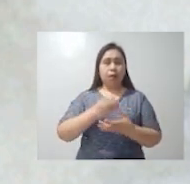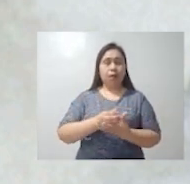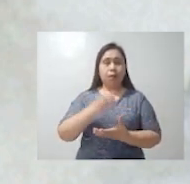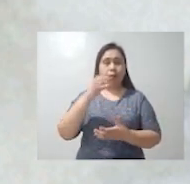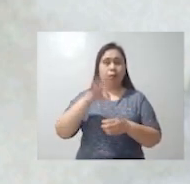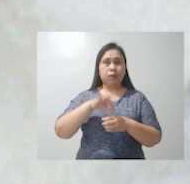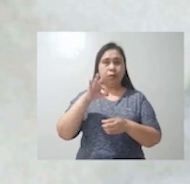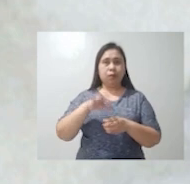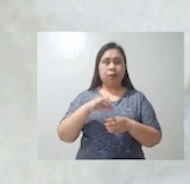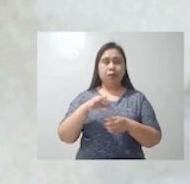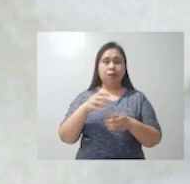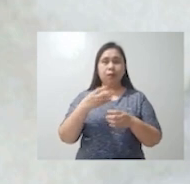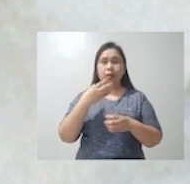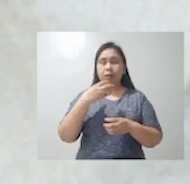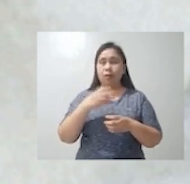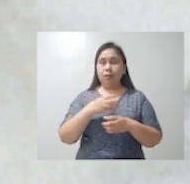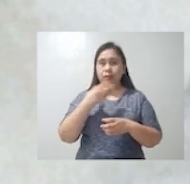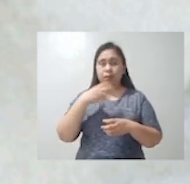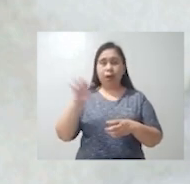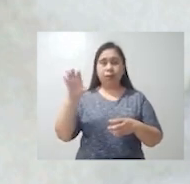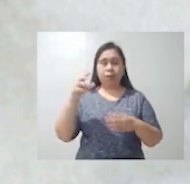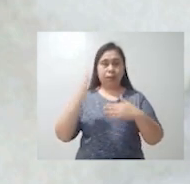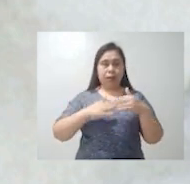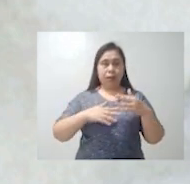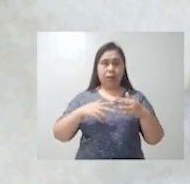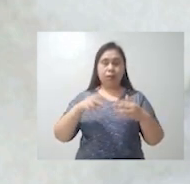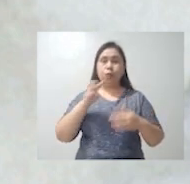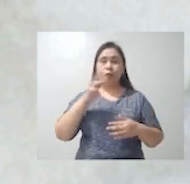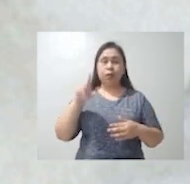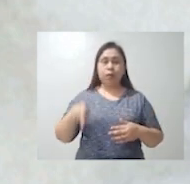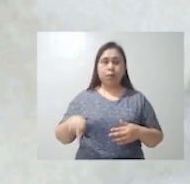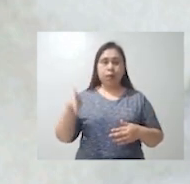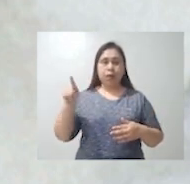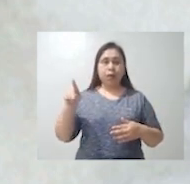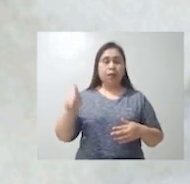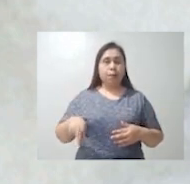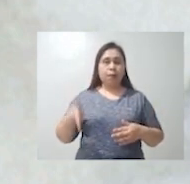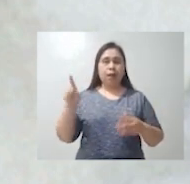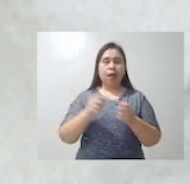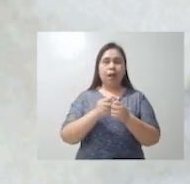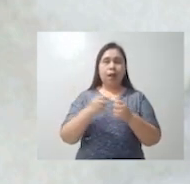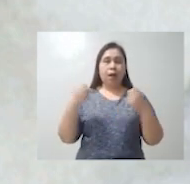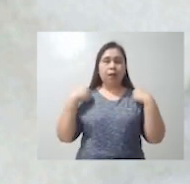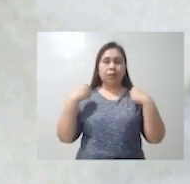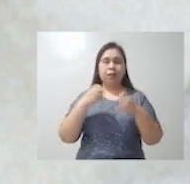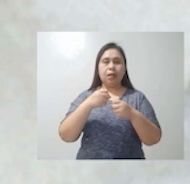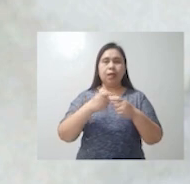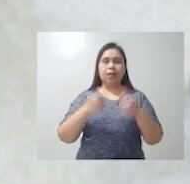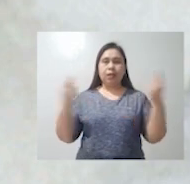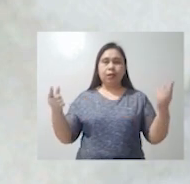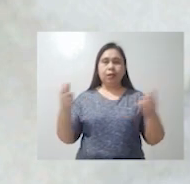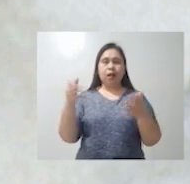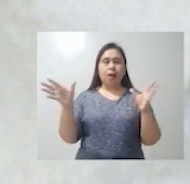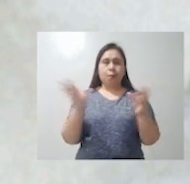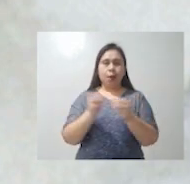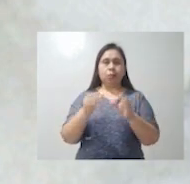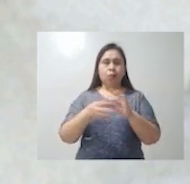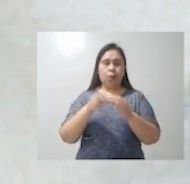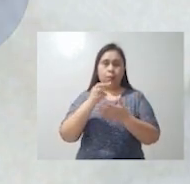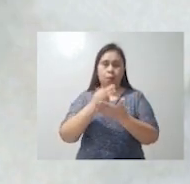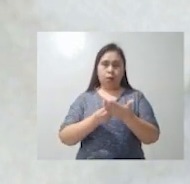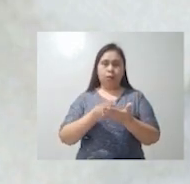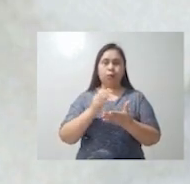in the pail has more heat energy because it has a greater amount of molecules.